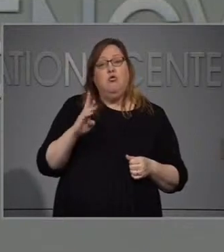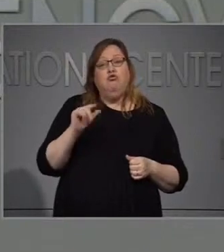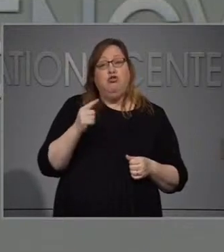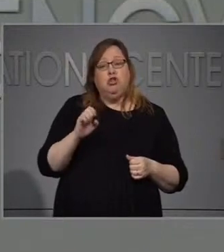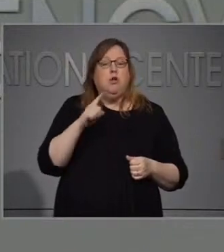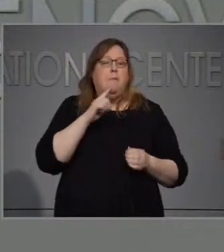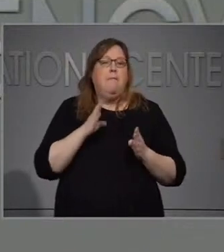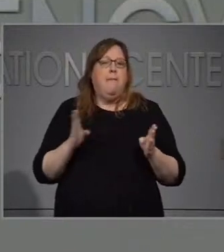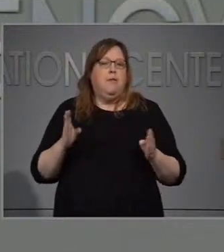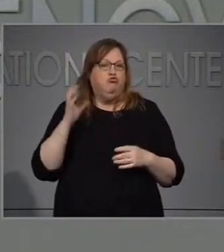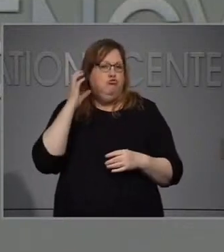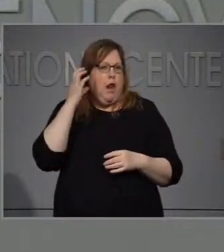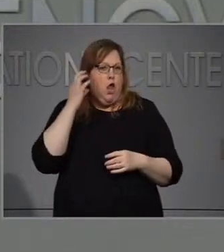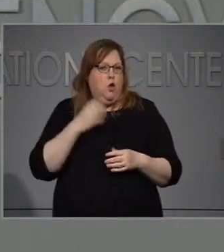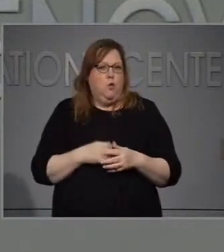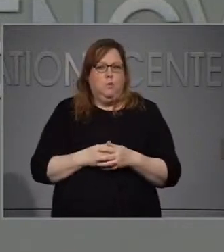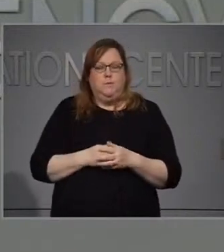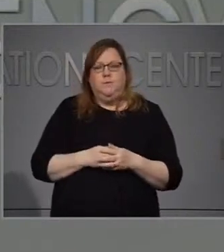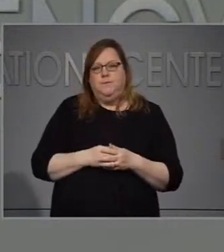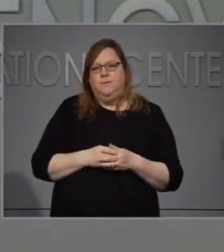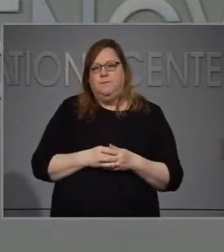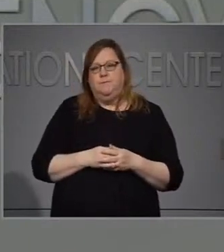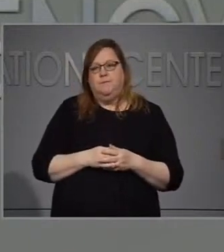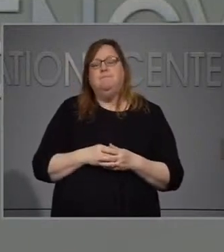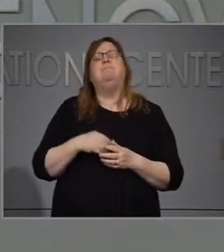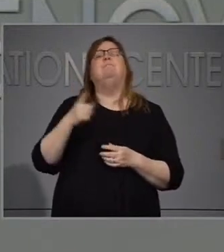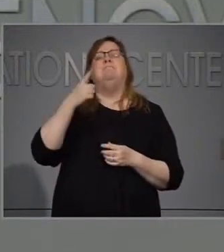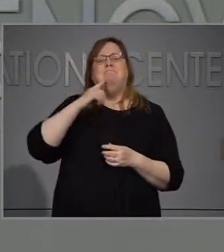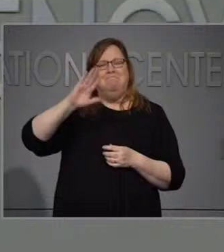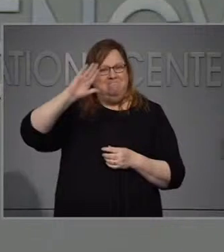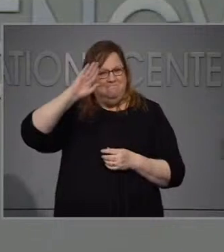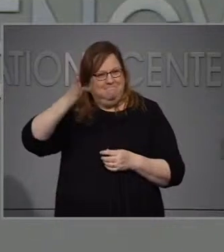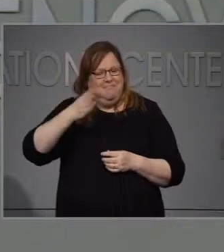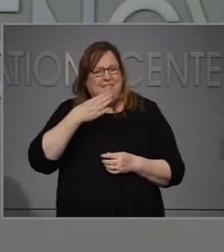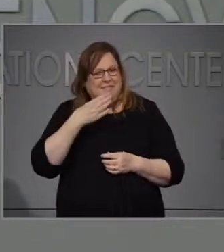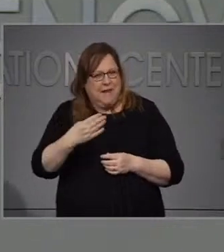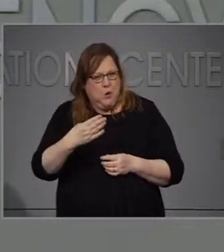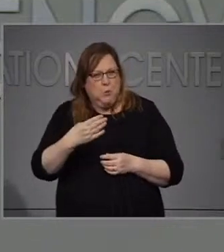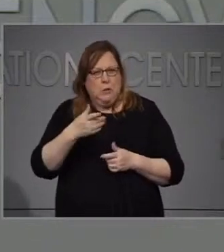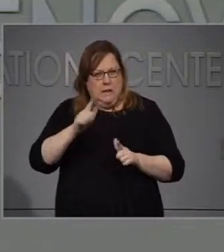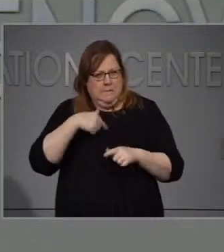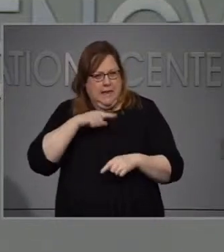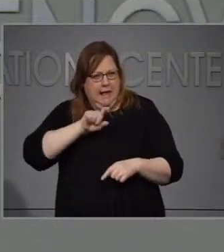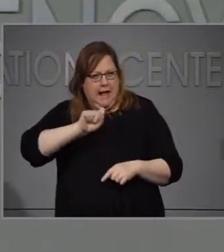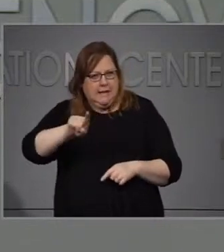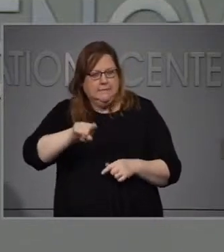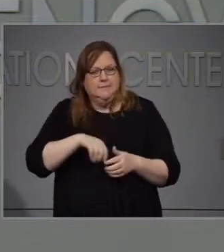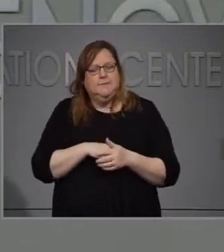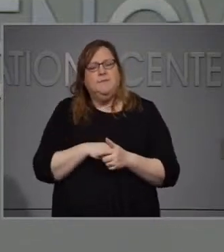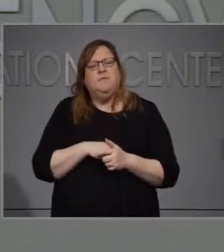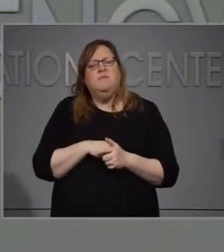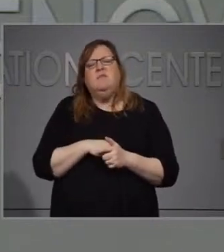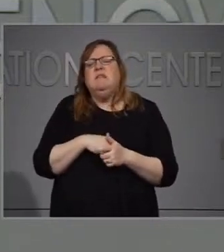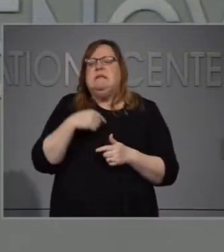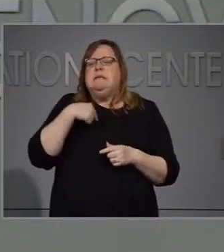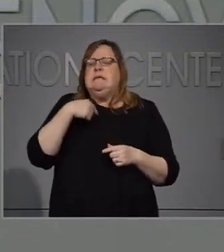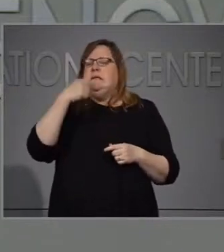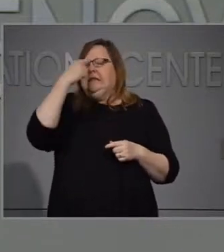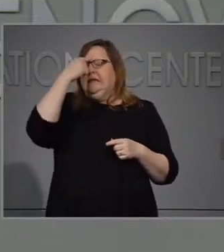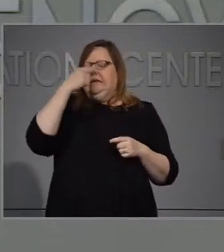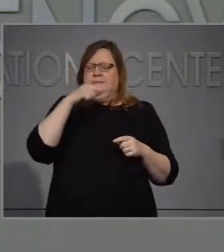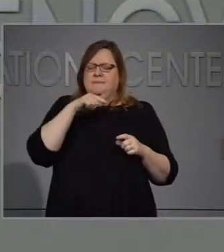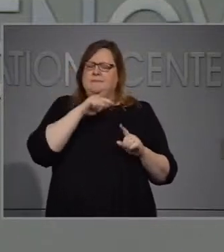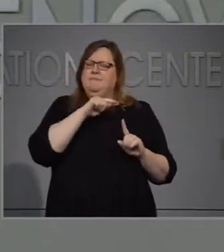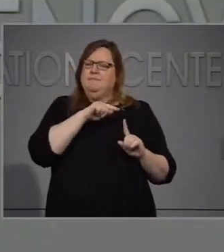Thank you for taking my call. My question is about the role of travel in new cases. I think at